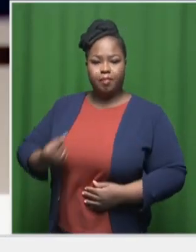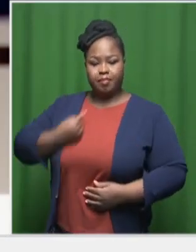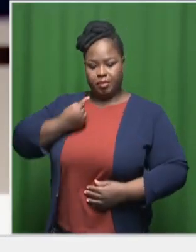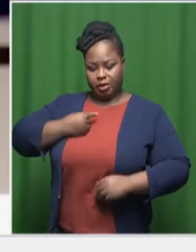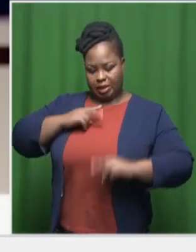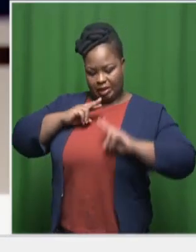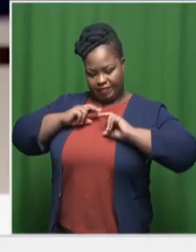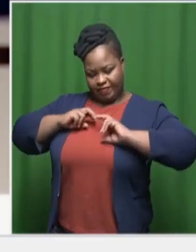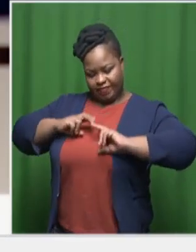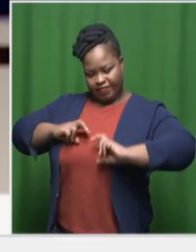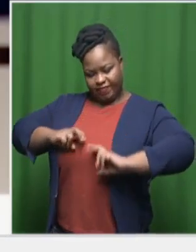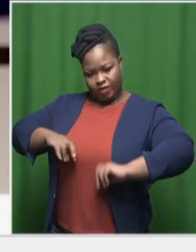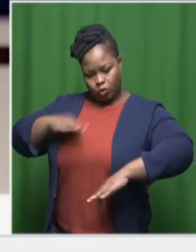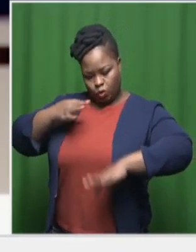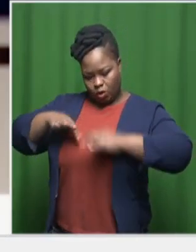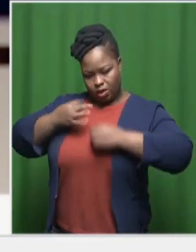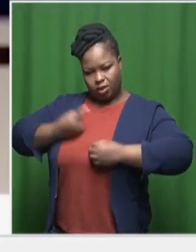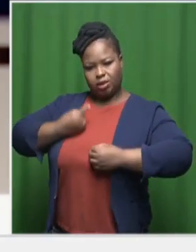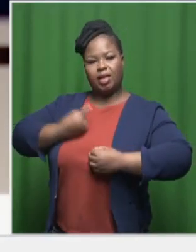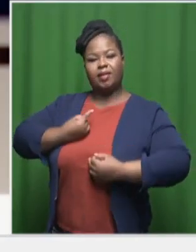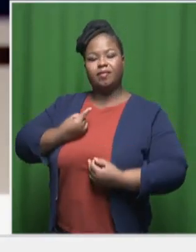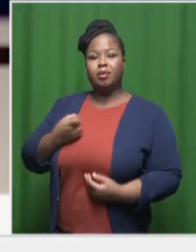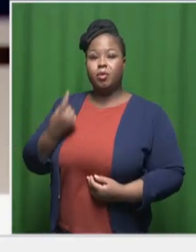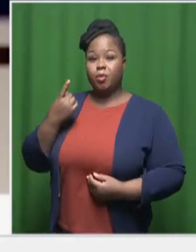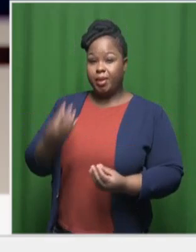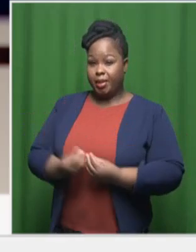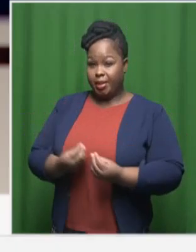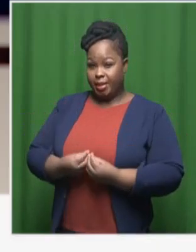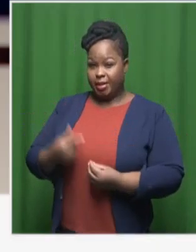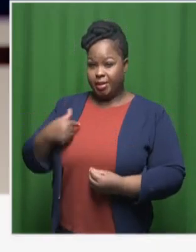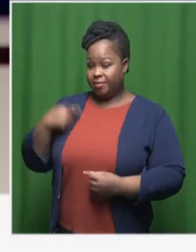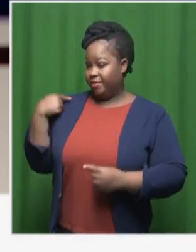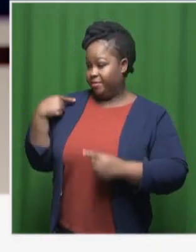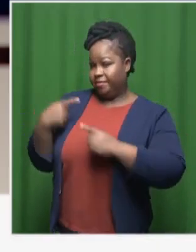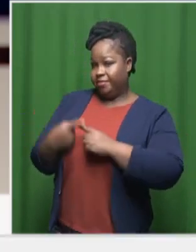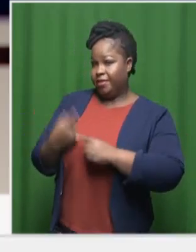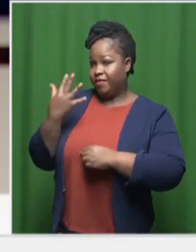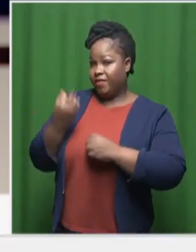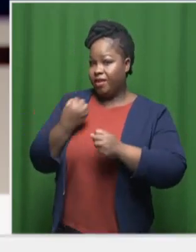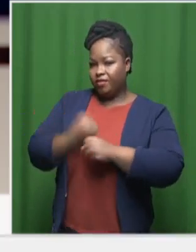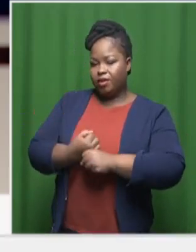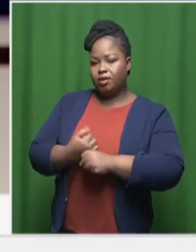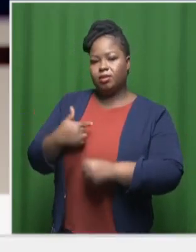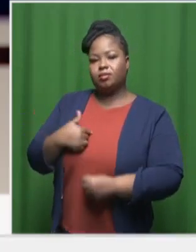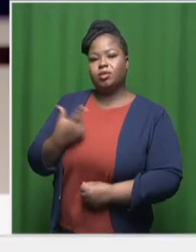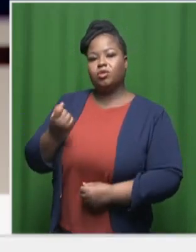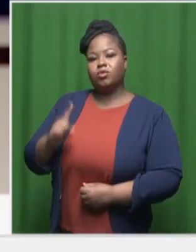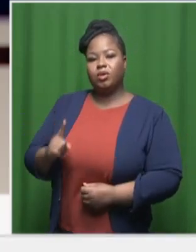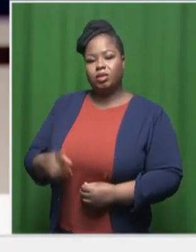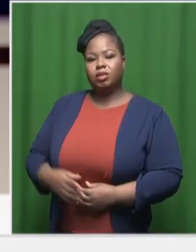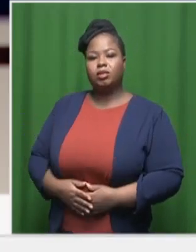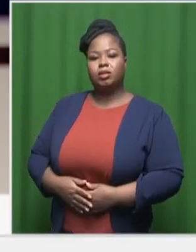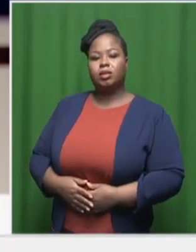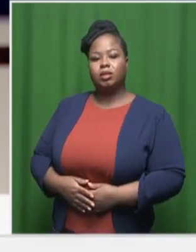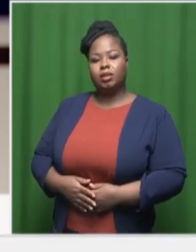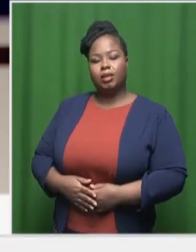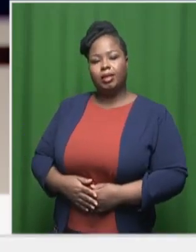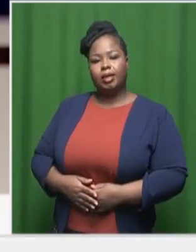of view. And to your point, one of the things I've done in the past 5 years was to ensure that I bring